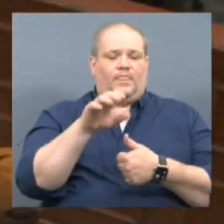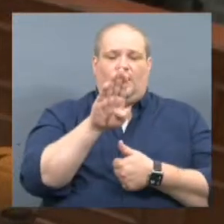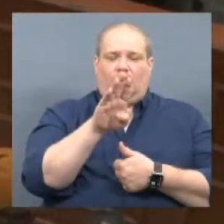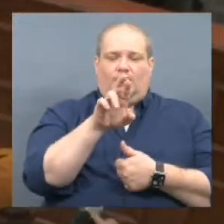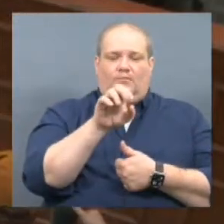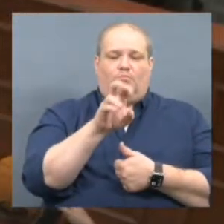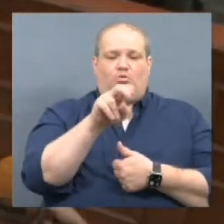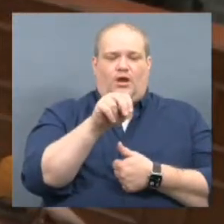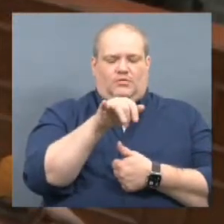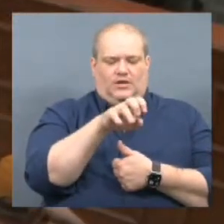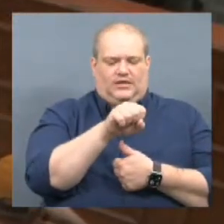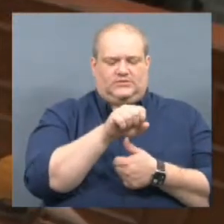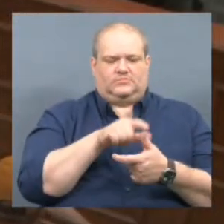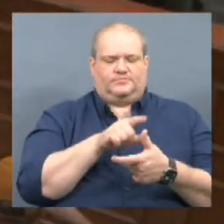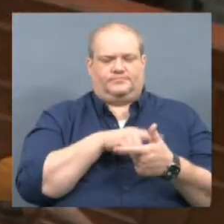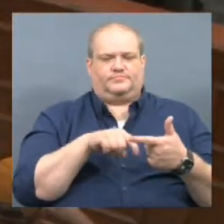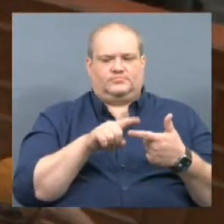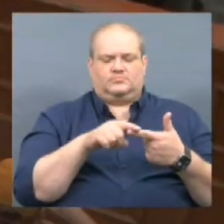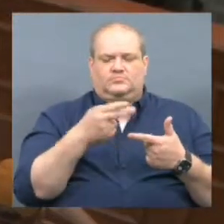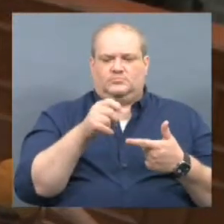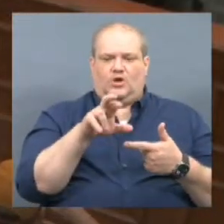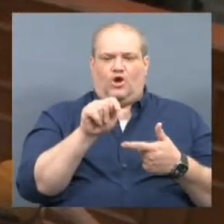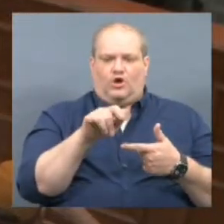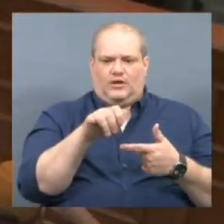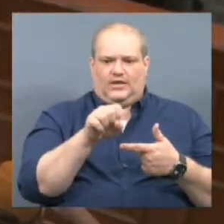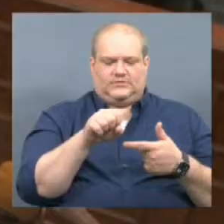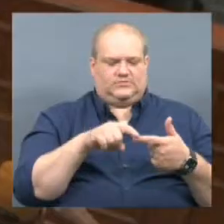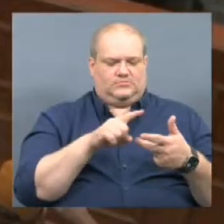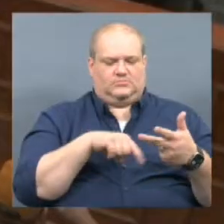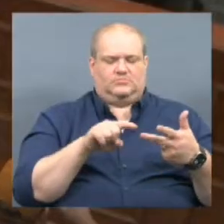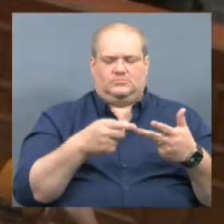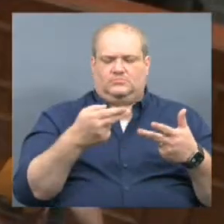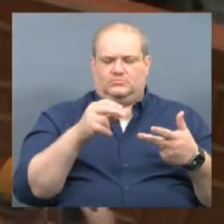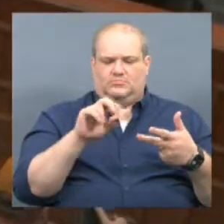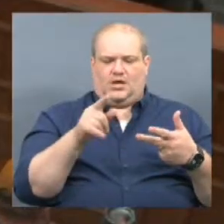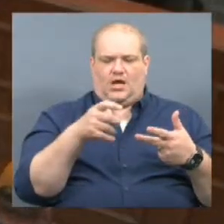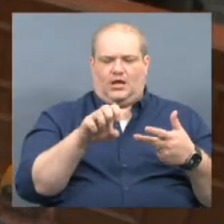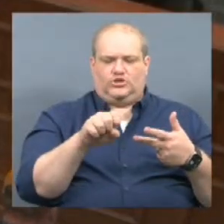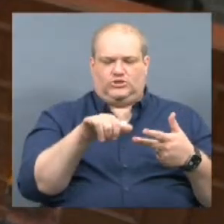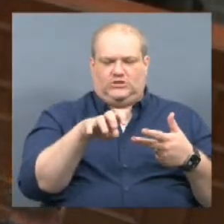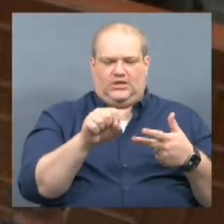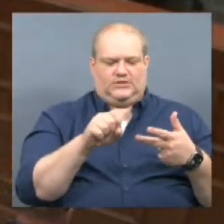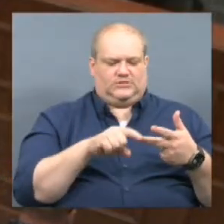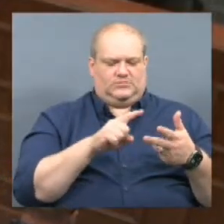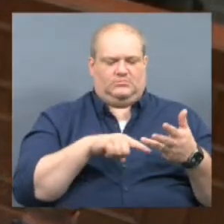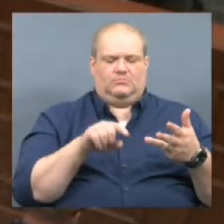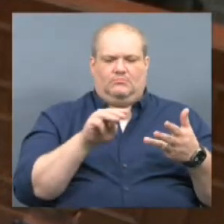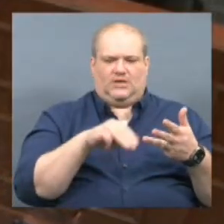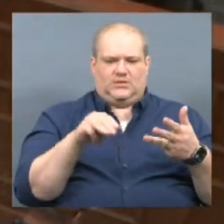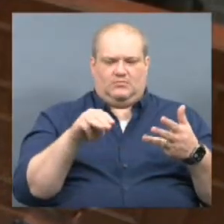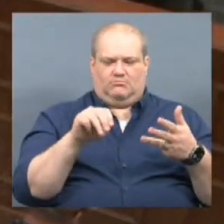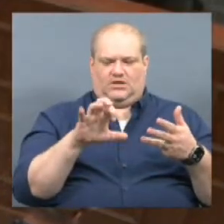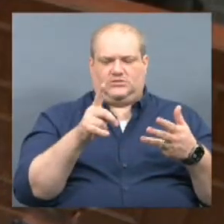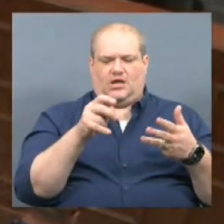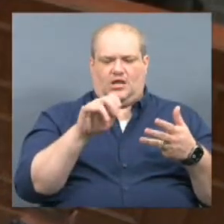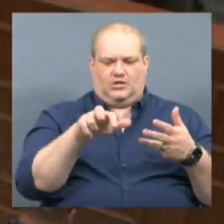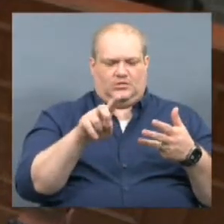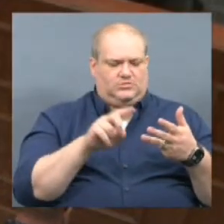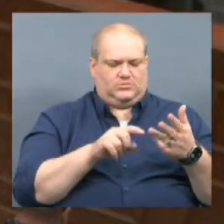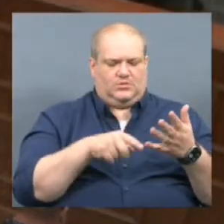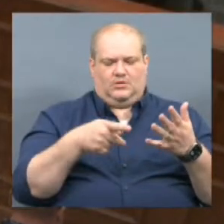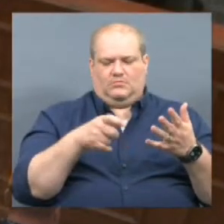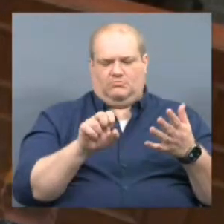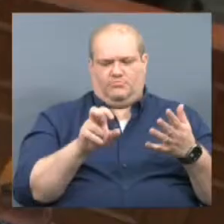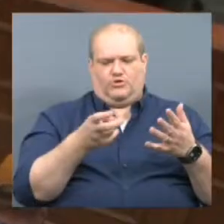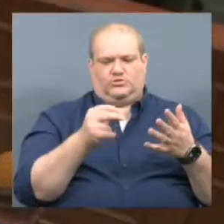Brown? Yes. Commissioner Hart? Yes. Hodges? Yes. McDonald? Person?